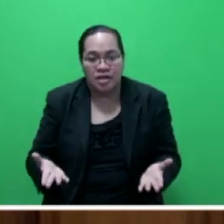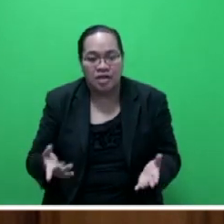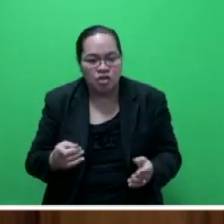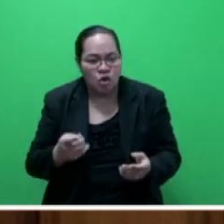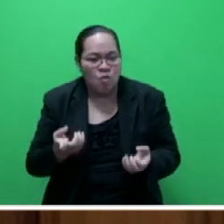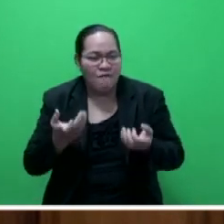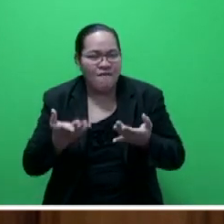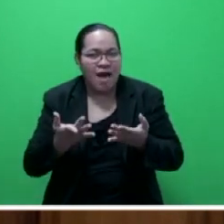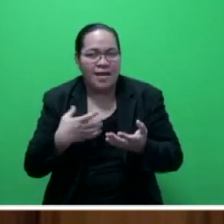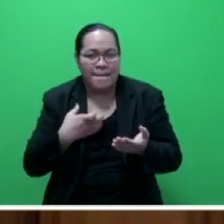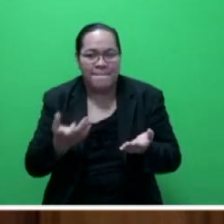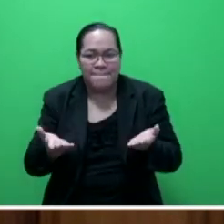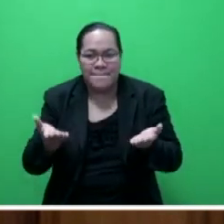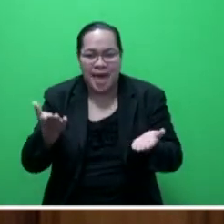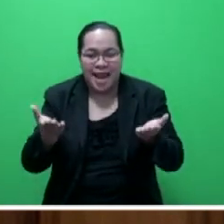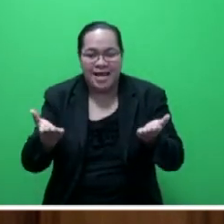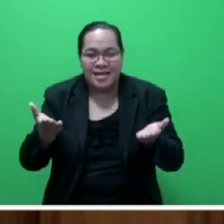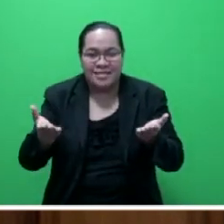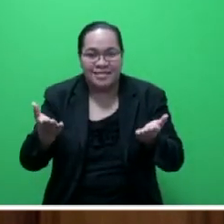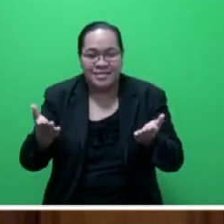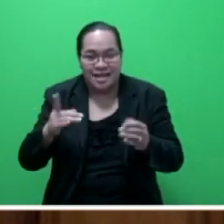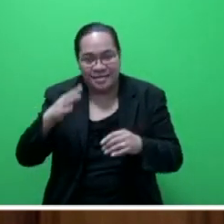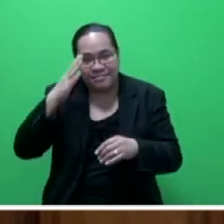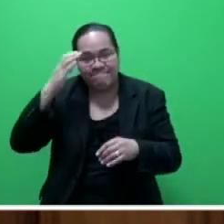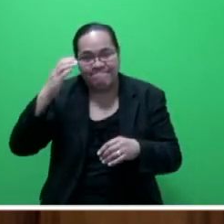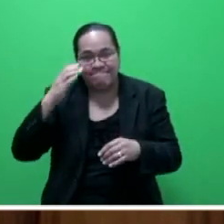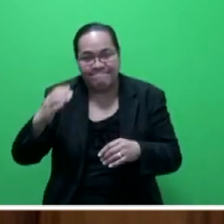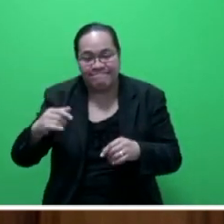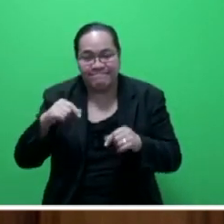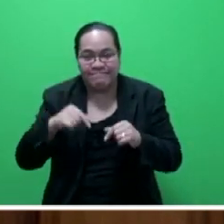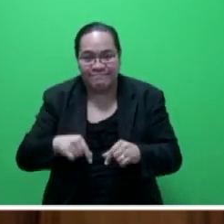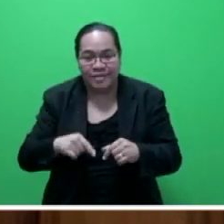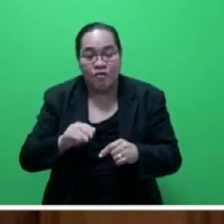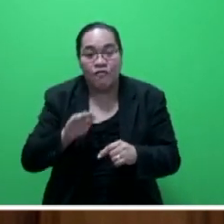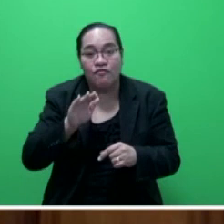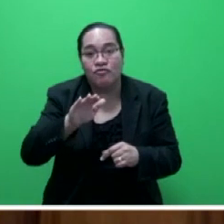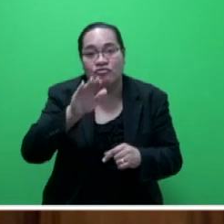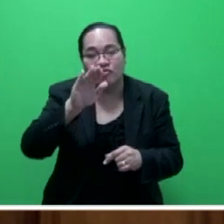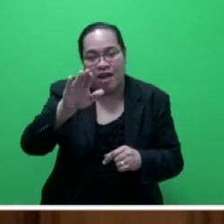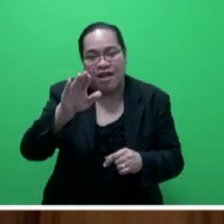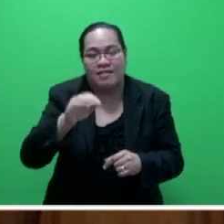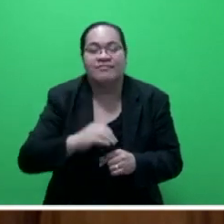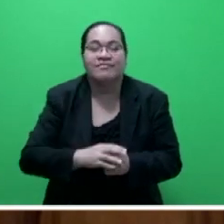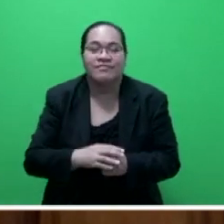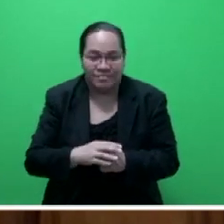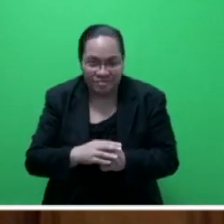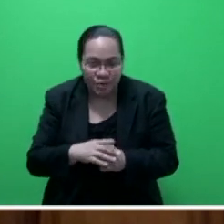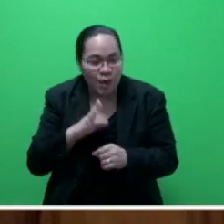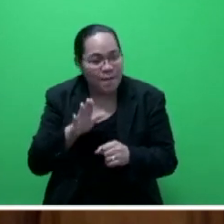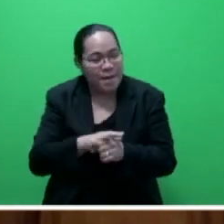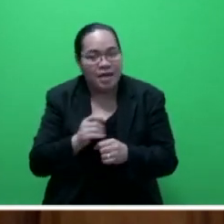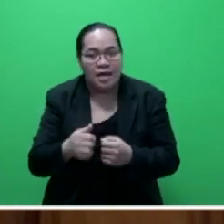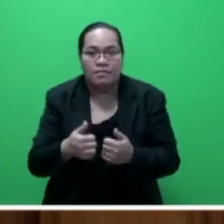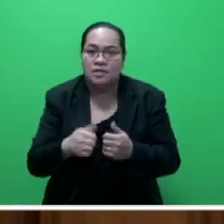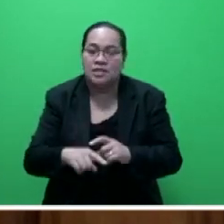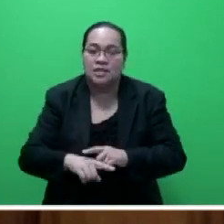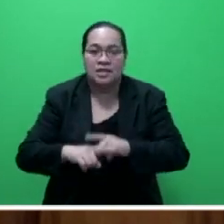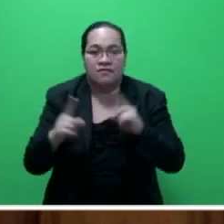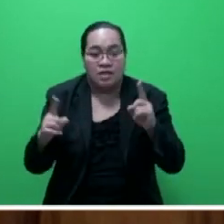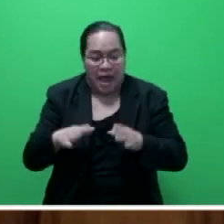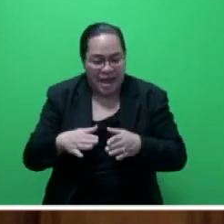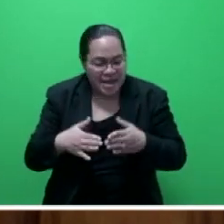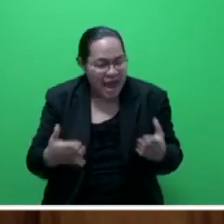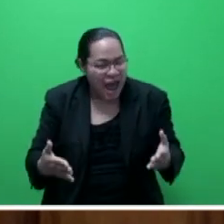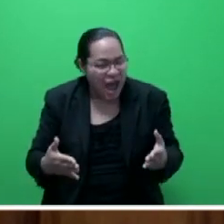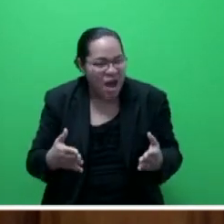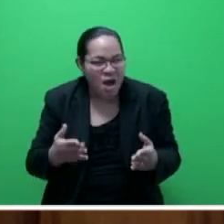balanced country for our future generations will make a huge difference. Now, more than ever,